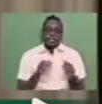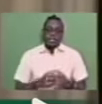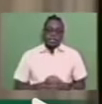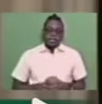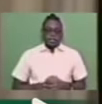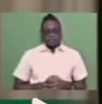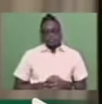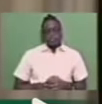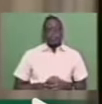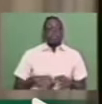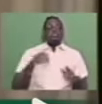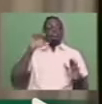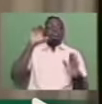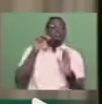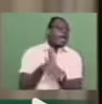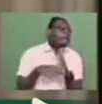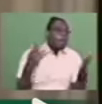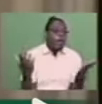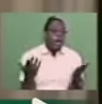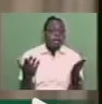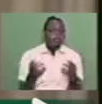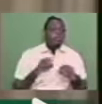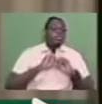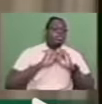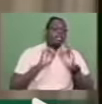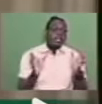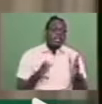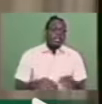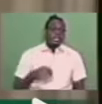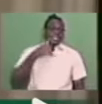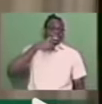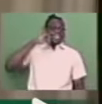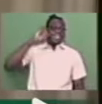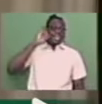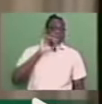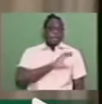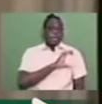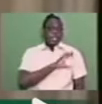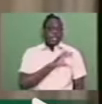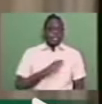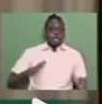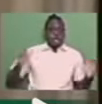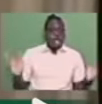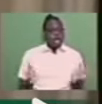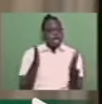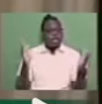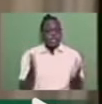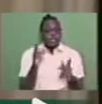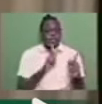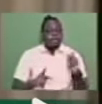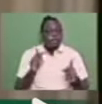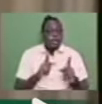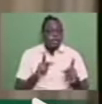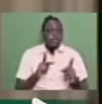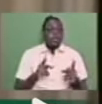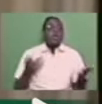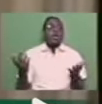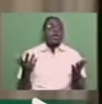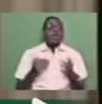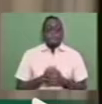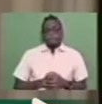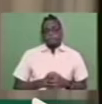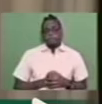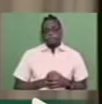yesterday, senior police officers were urging the population to take preventive measures following an increase in home